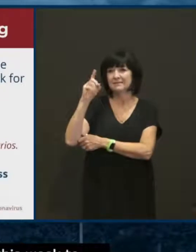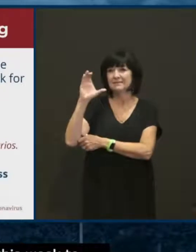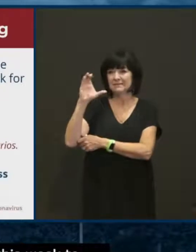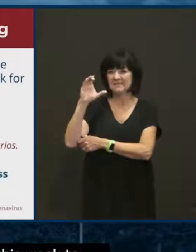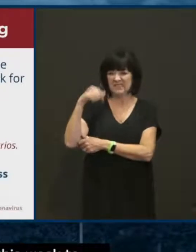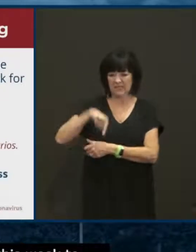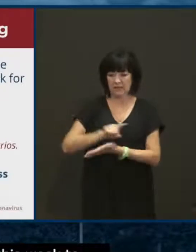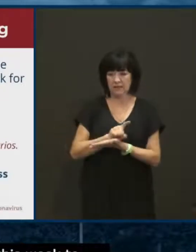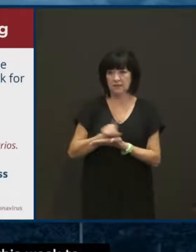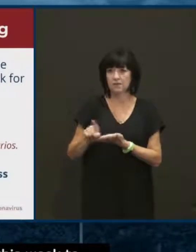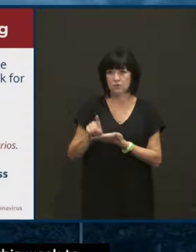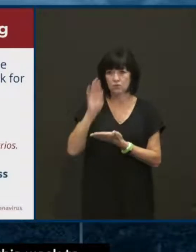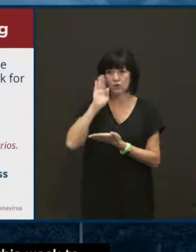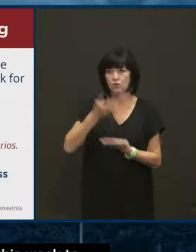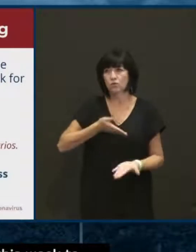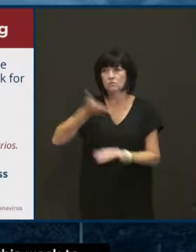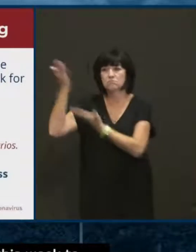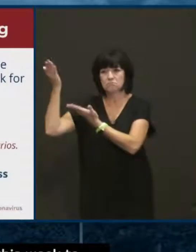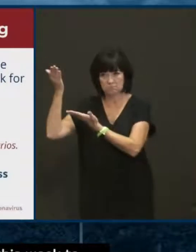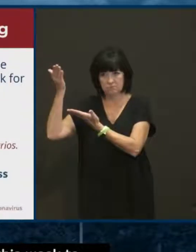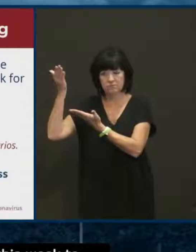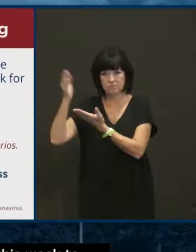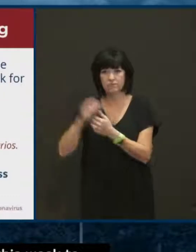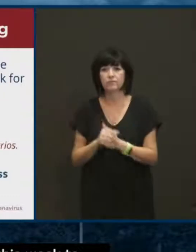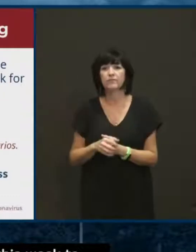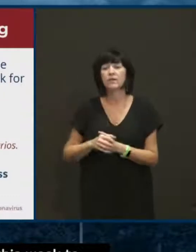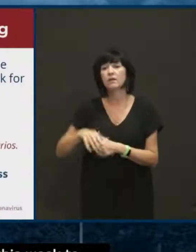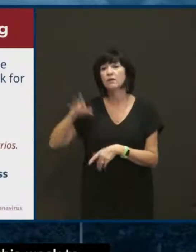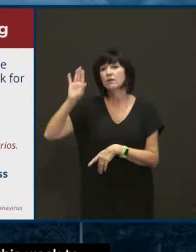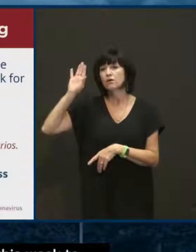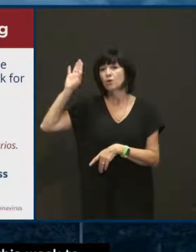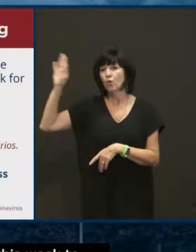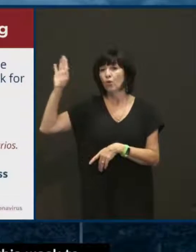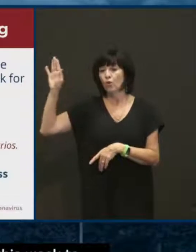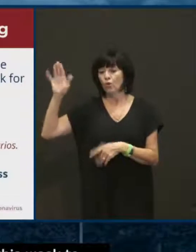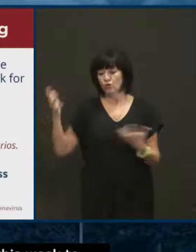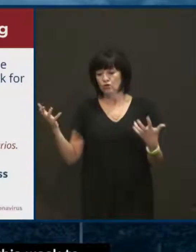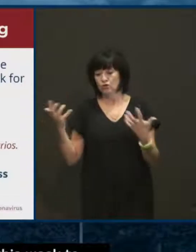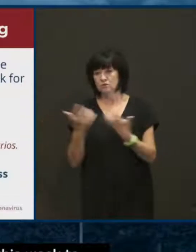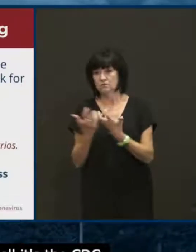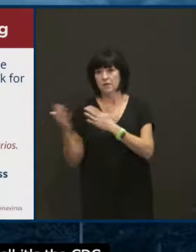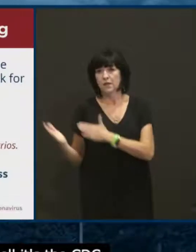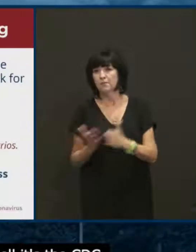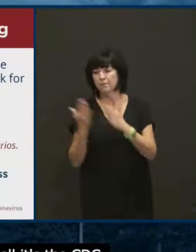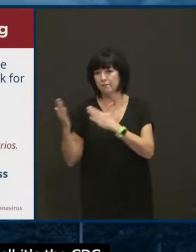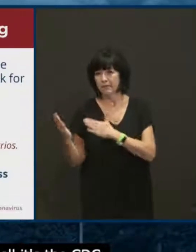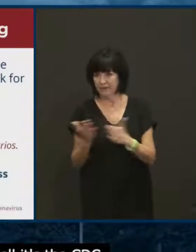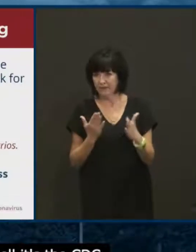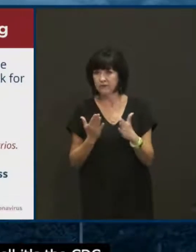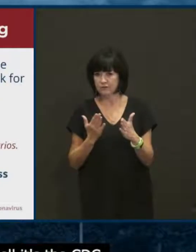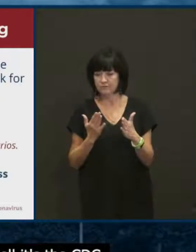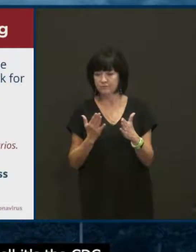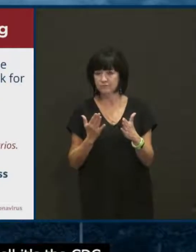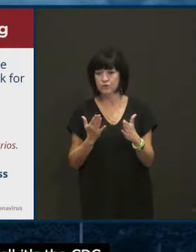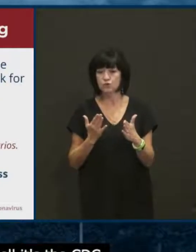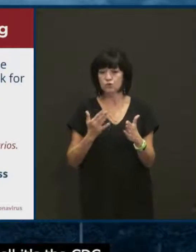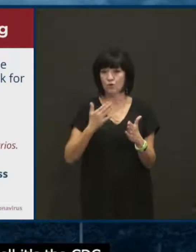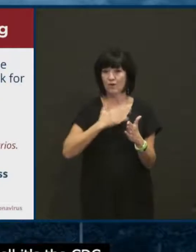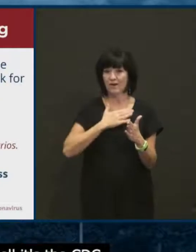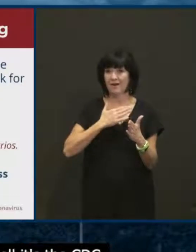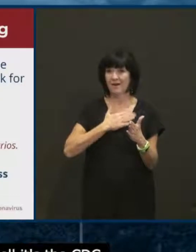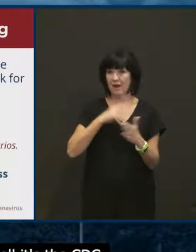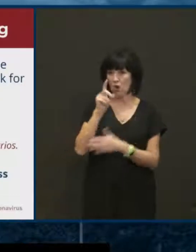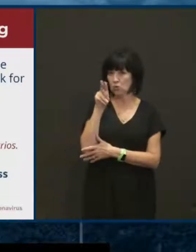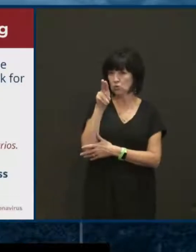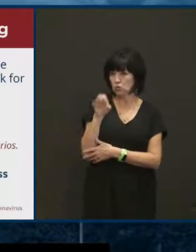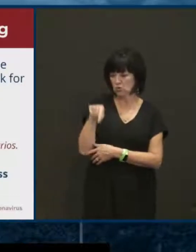it it's the CDC's interim playbook for jurisdiction operations. So this is due